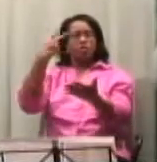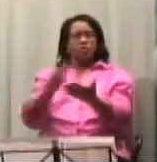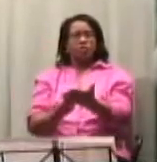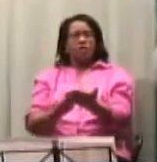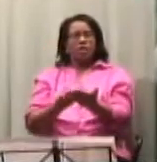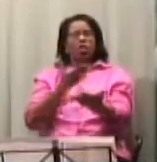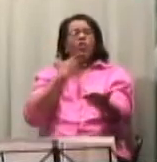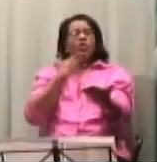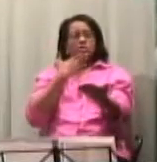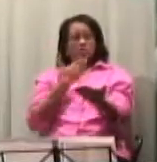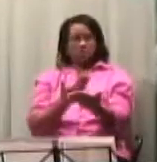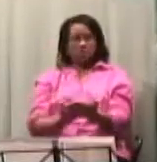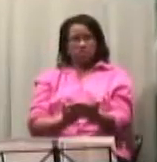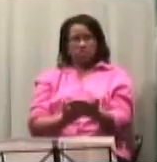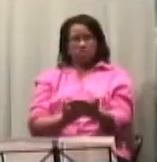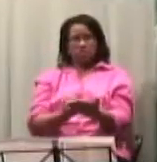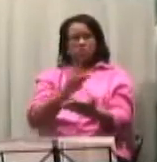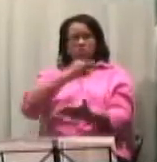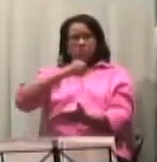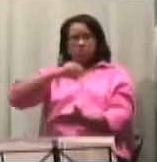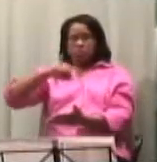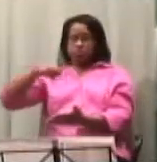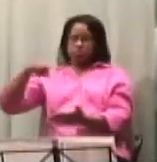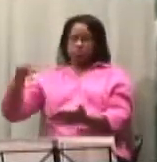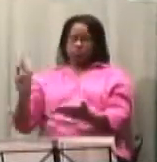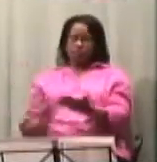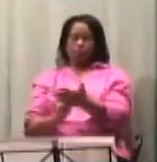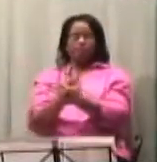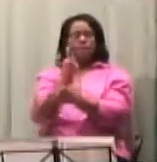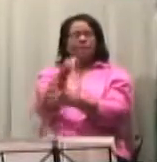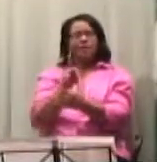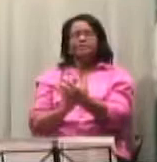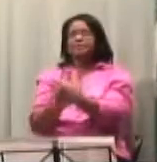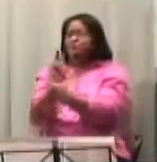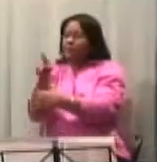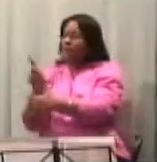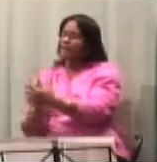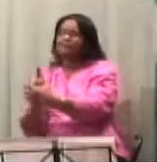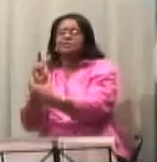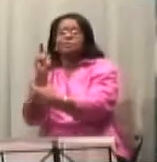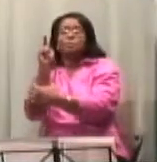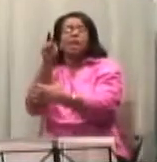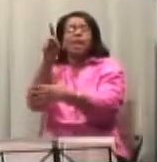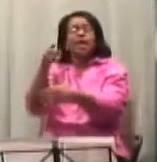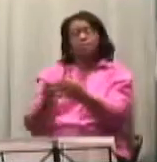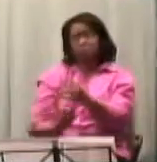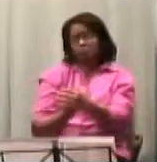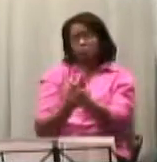30, 60, and 100. My dear brothers and sisters,